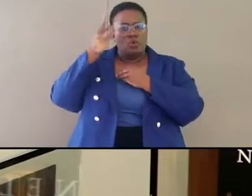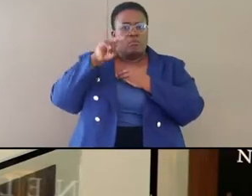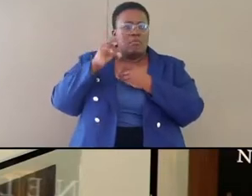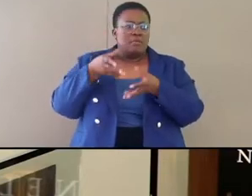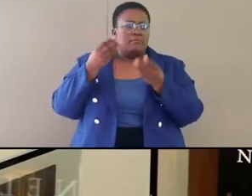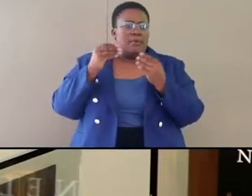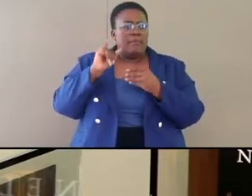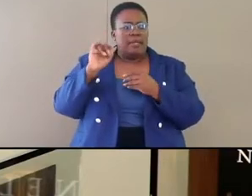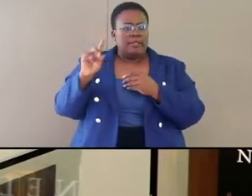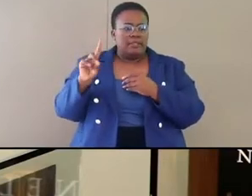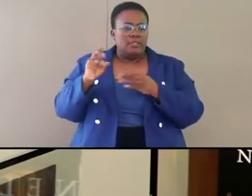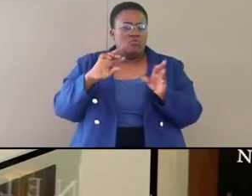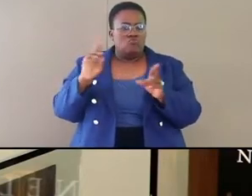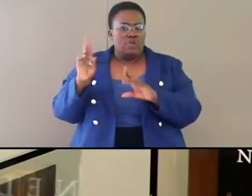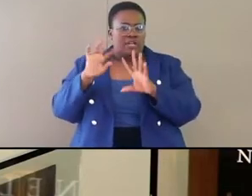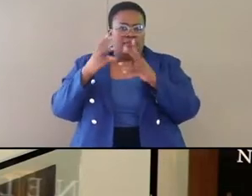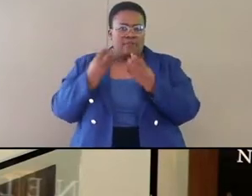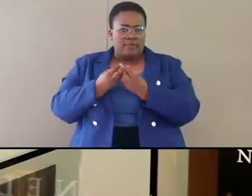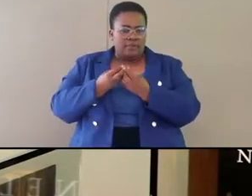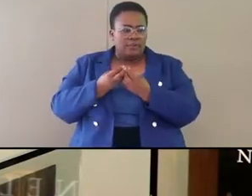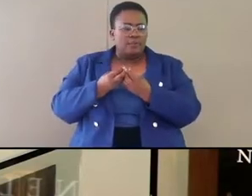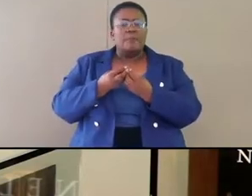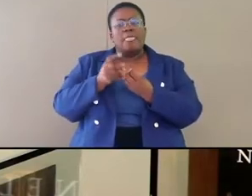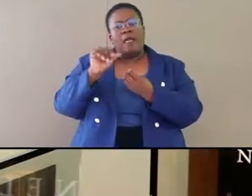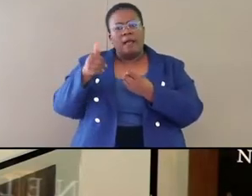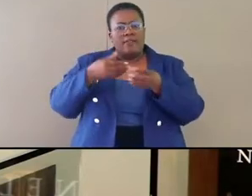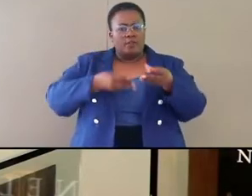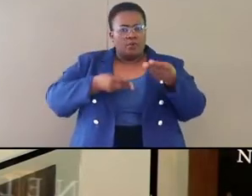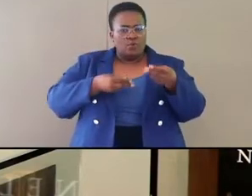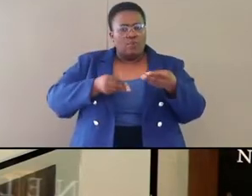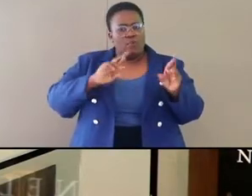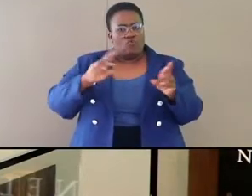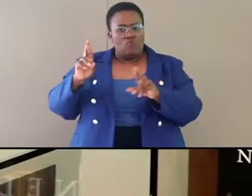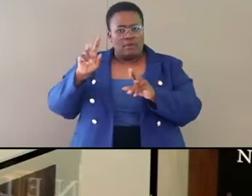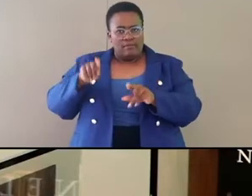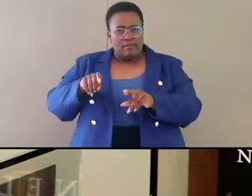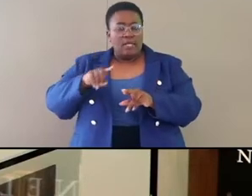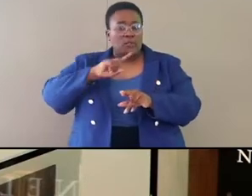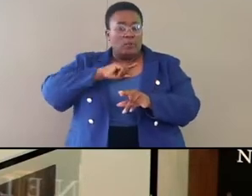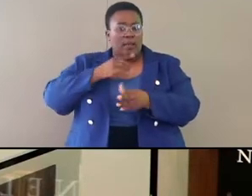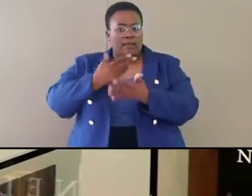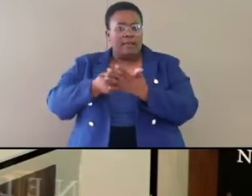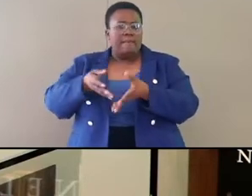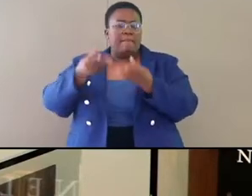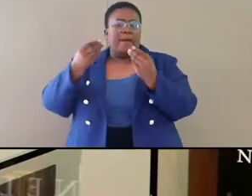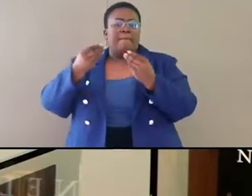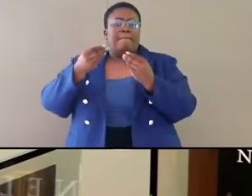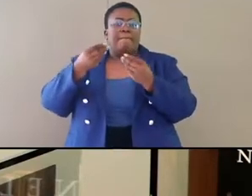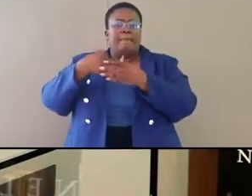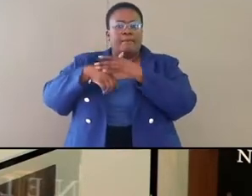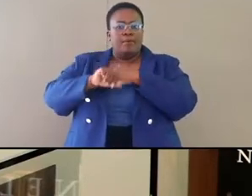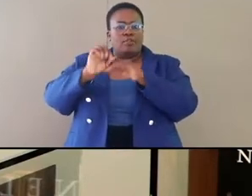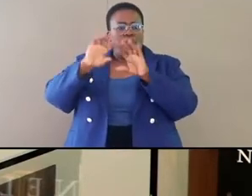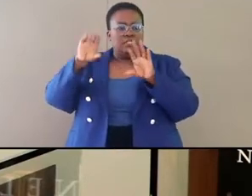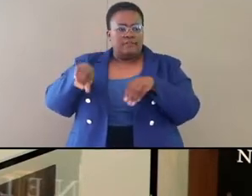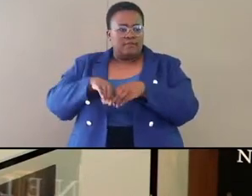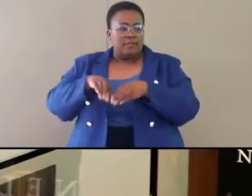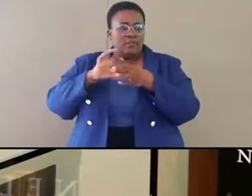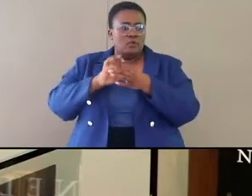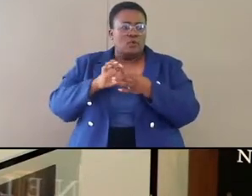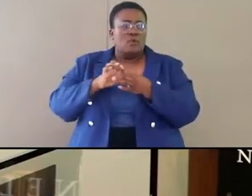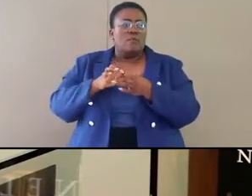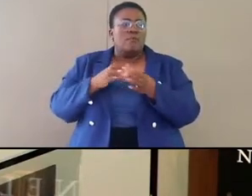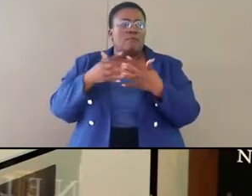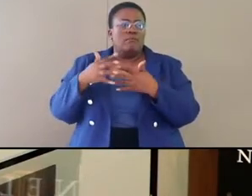ready. She knows she needs to have all her other documents ready to get her birth certificate. The birth of the baby, home affairs is there in the